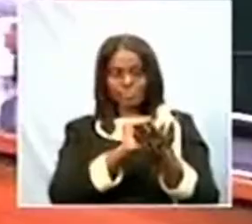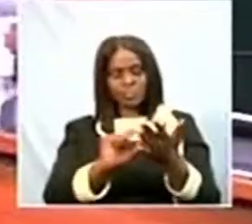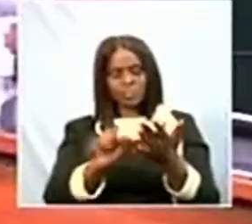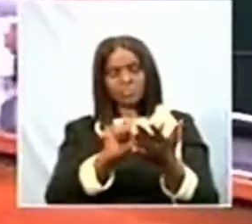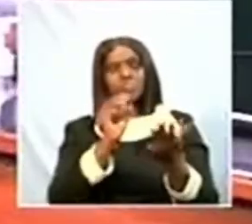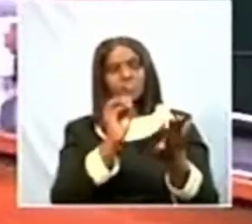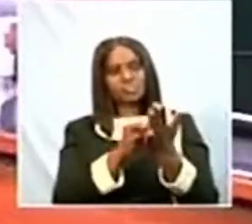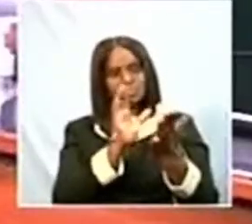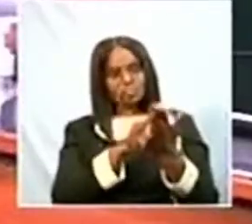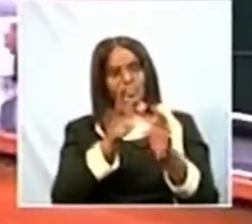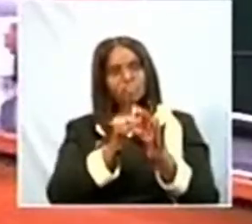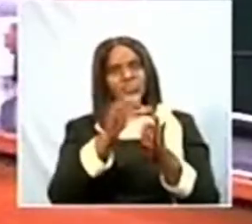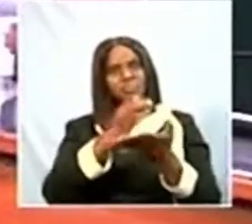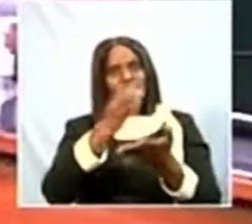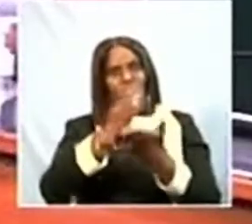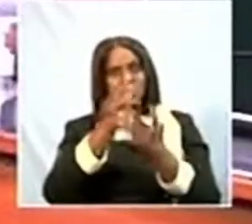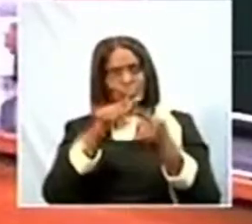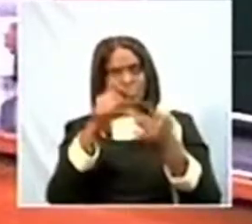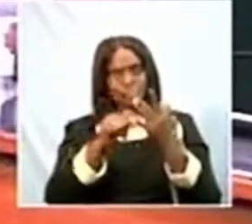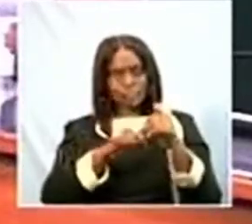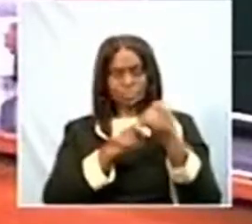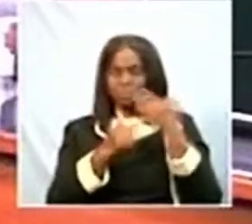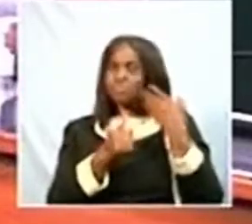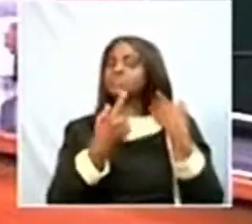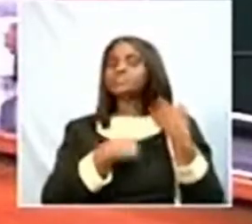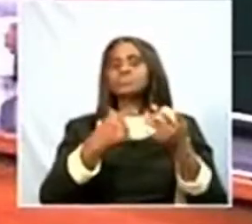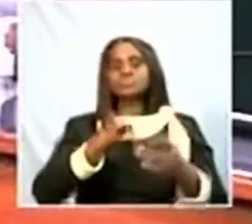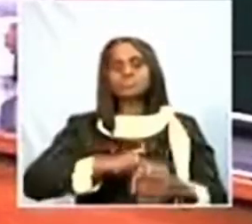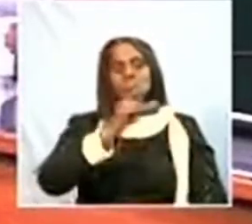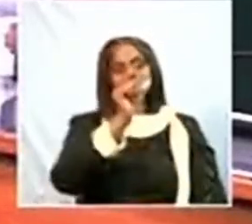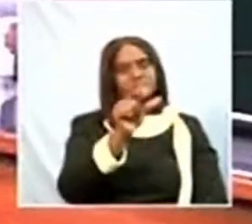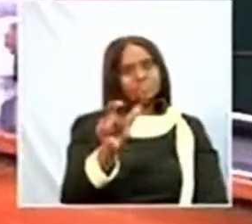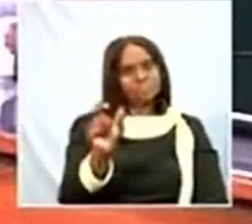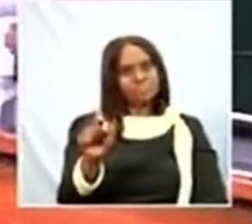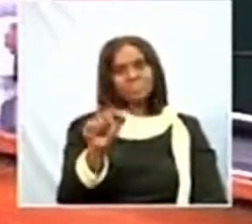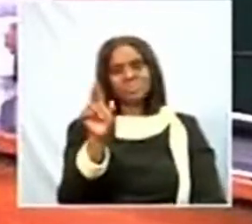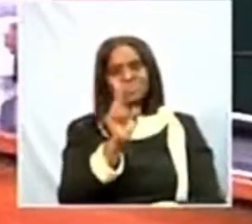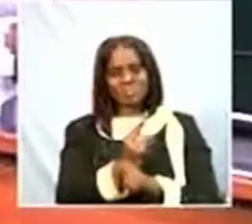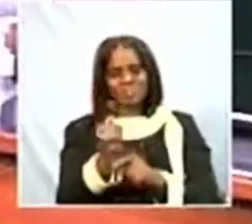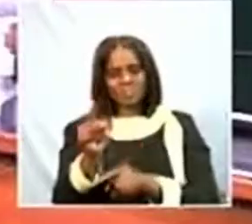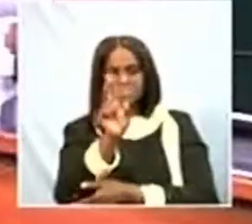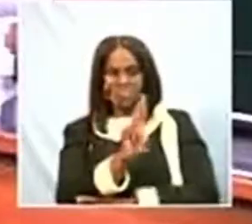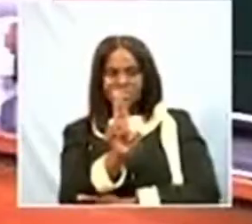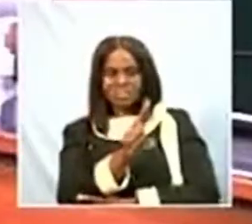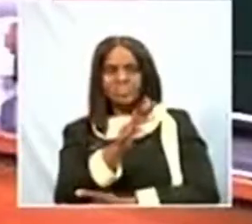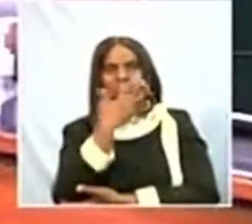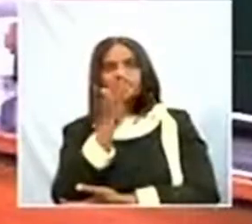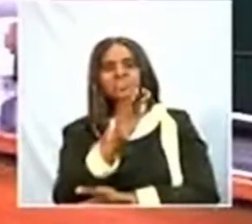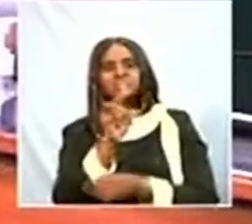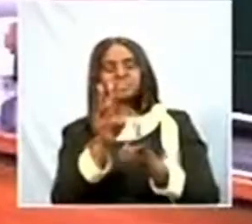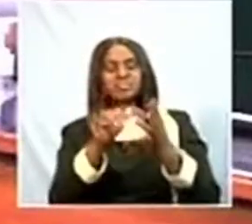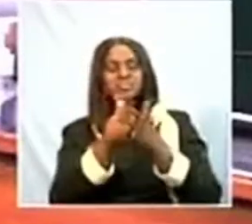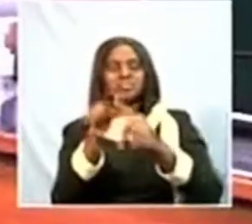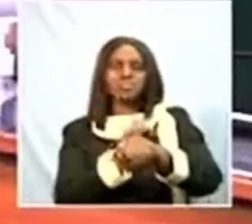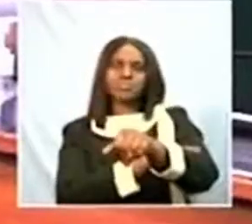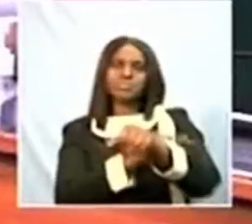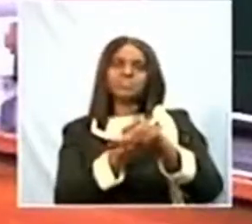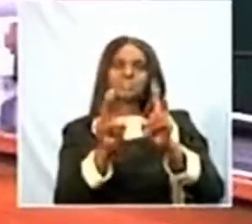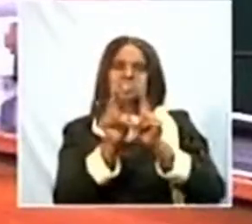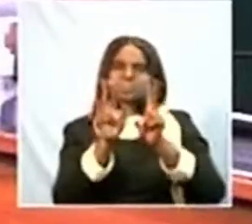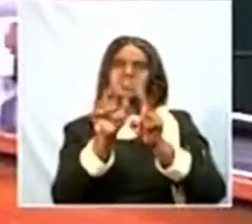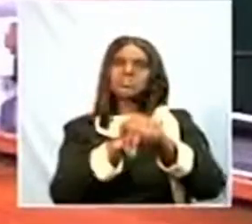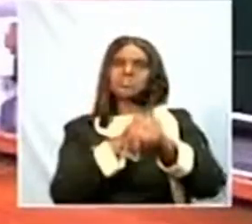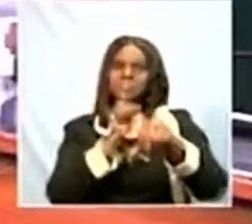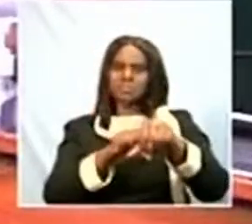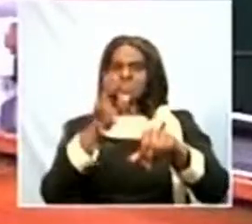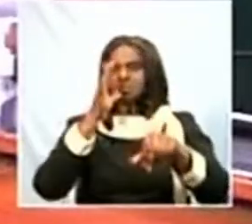of that. But what do we do as an individual? We use it and just throw it carelessly anyway. How long will that take to decompose? A very long time, Madam